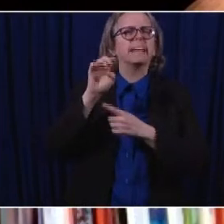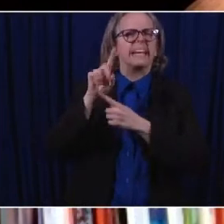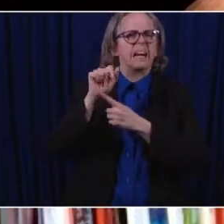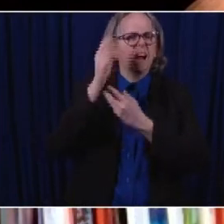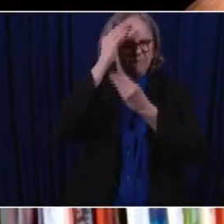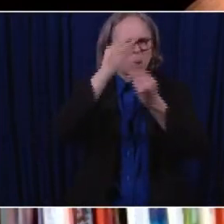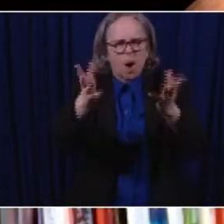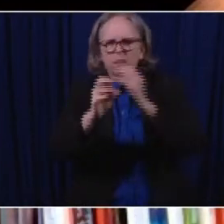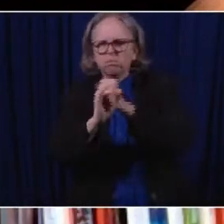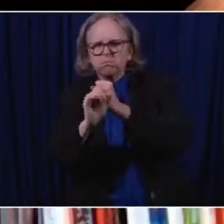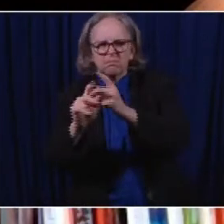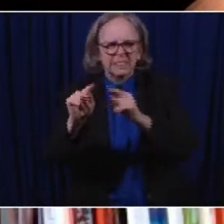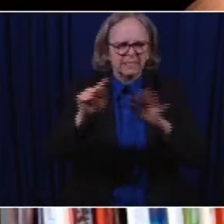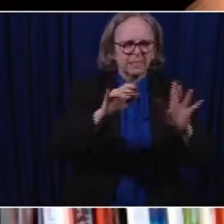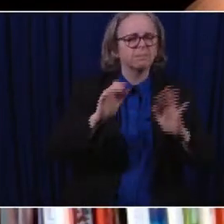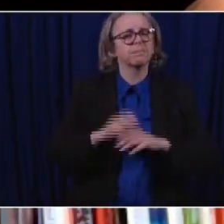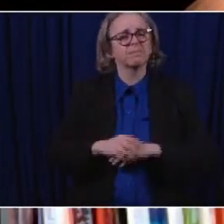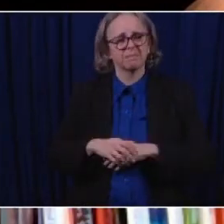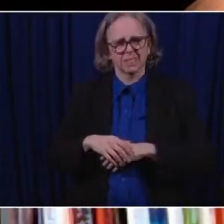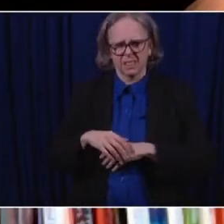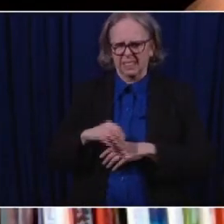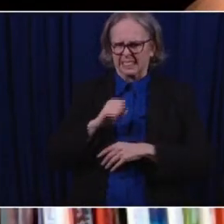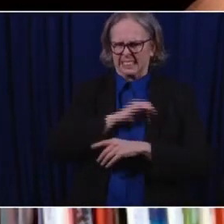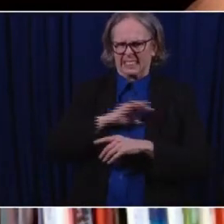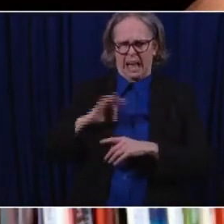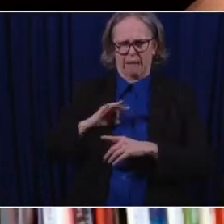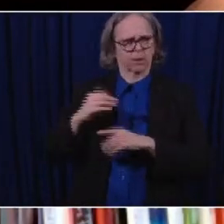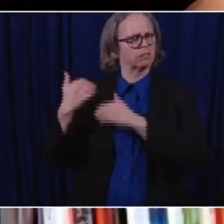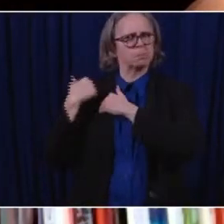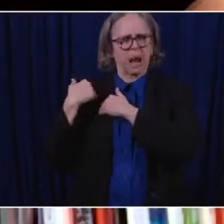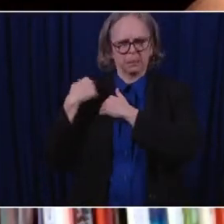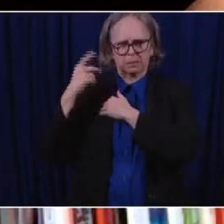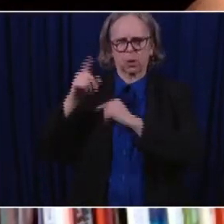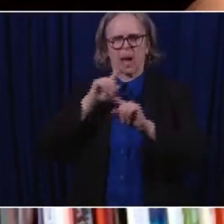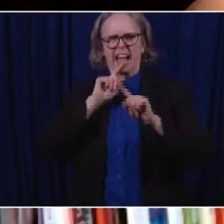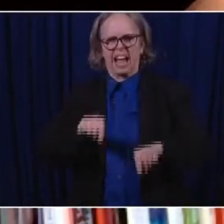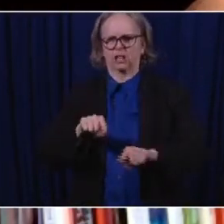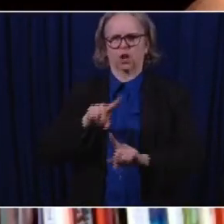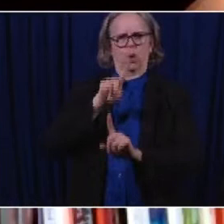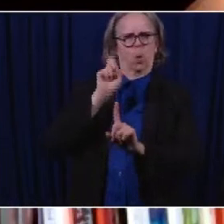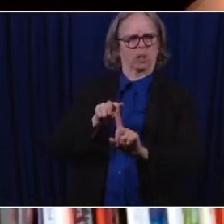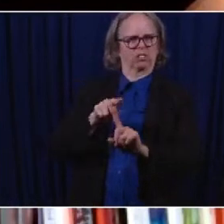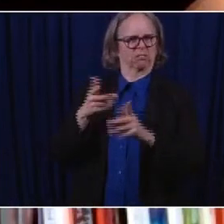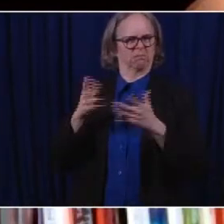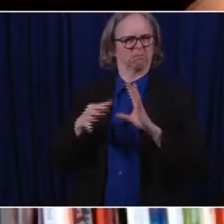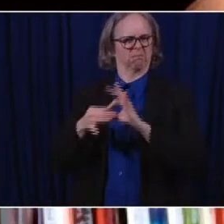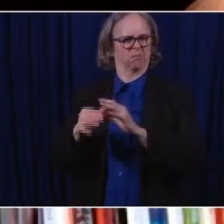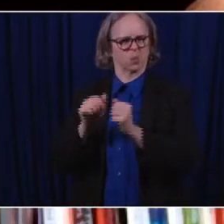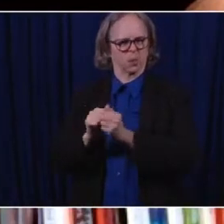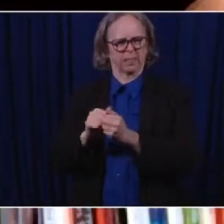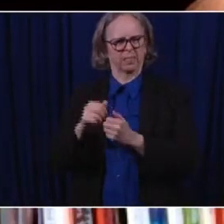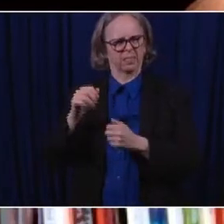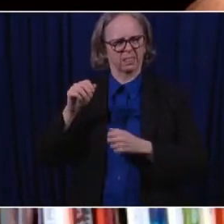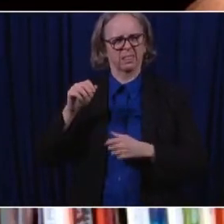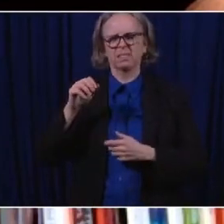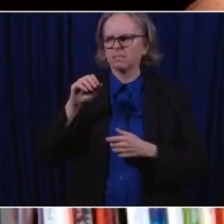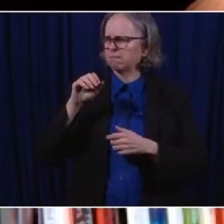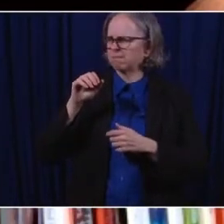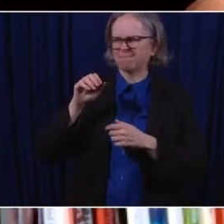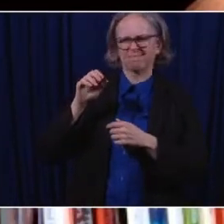to answering those calls, and then we also have the portal on our website. Thank you.